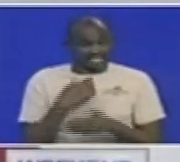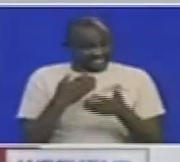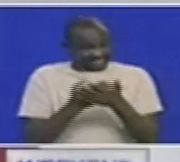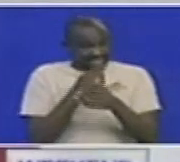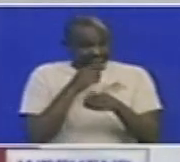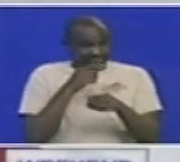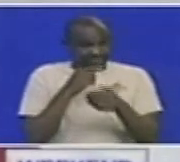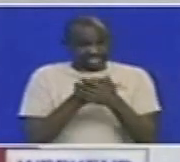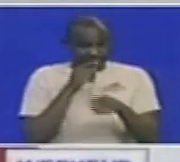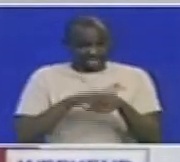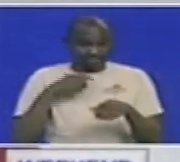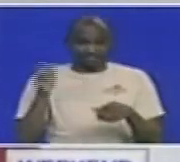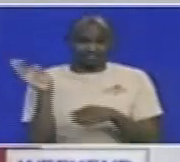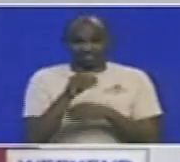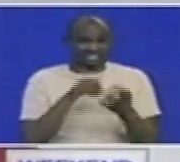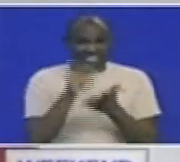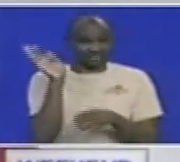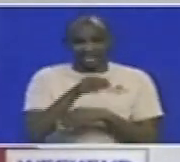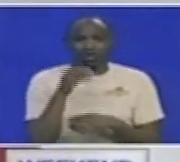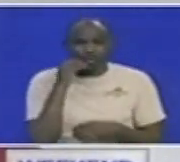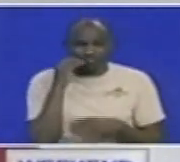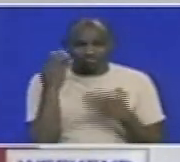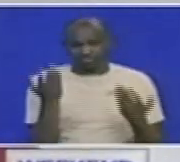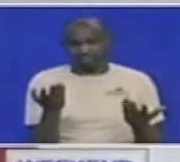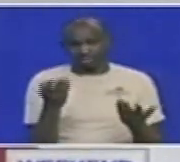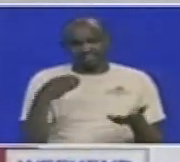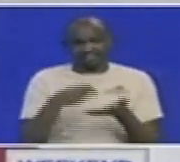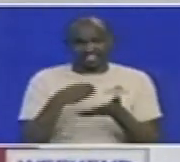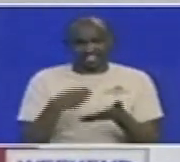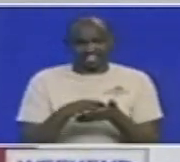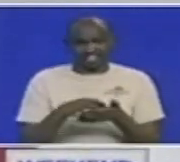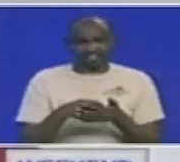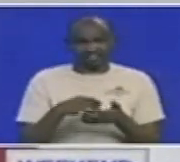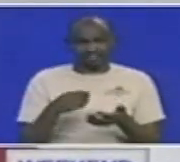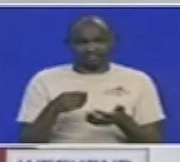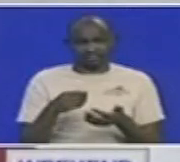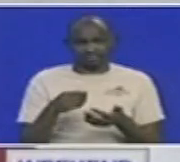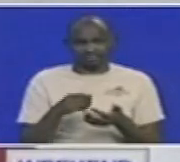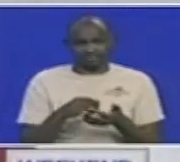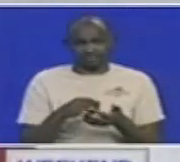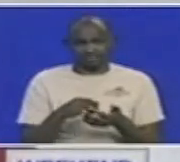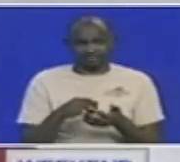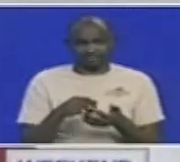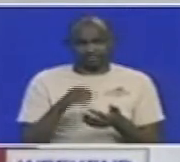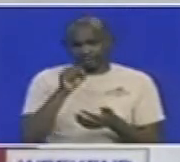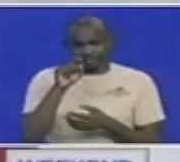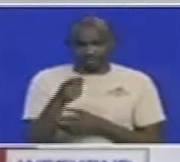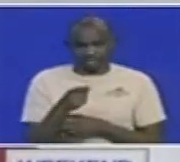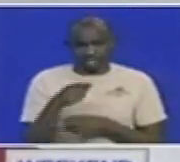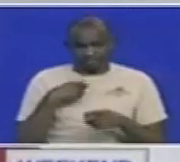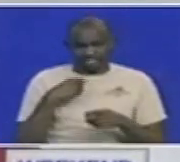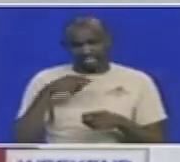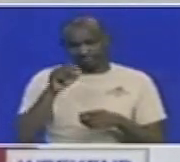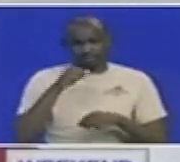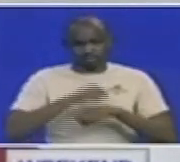Sometimes I had to be sent back home because the fee there was 12,000, and the school agreed